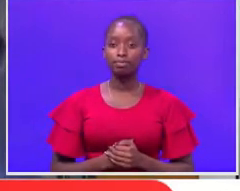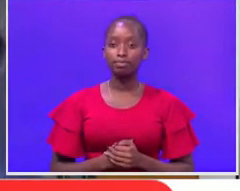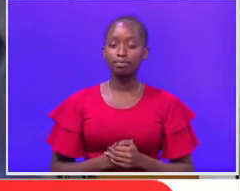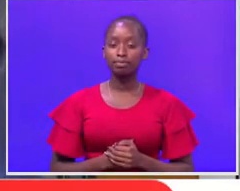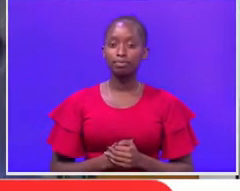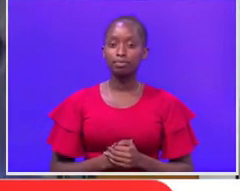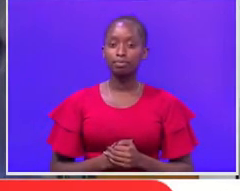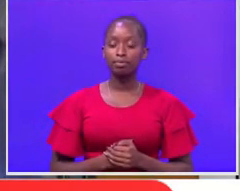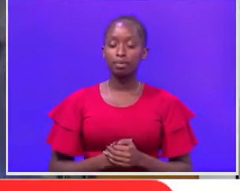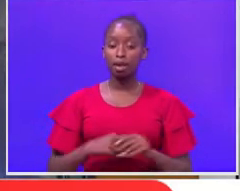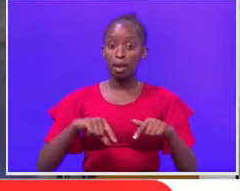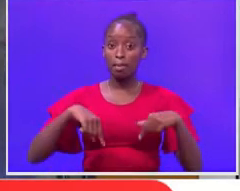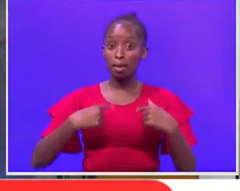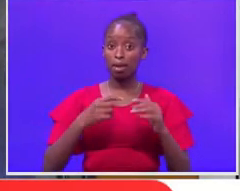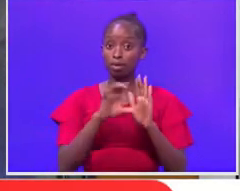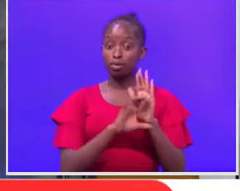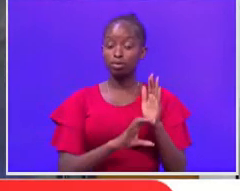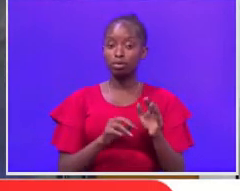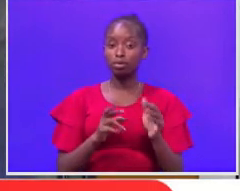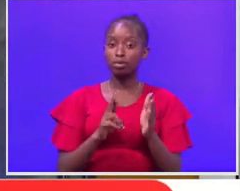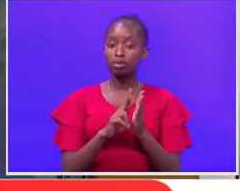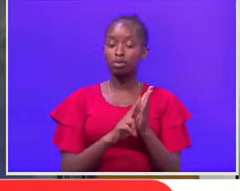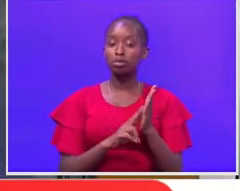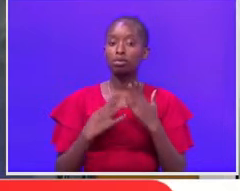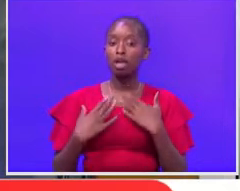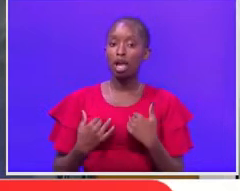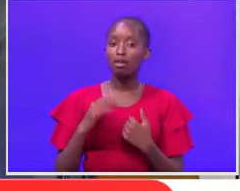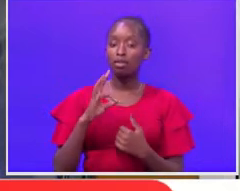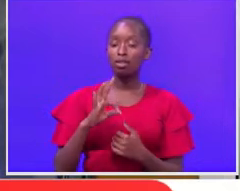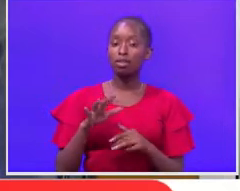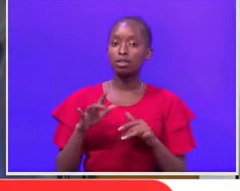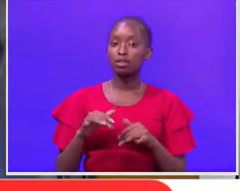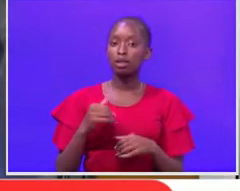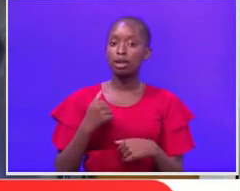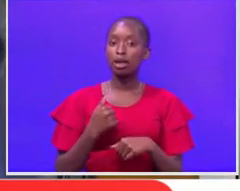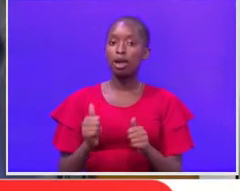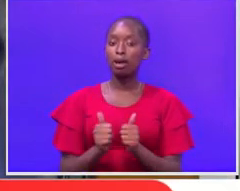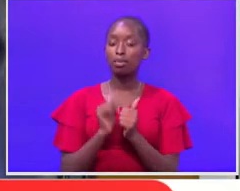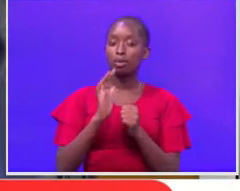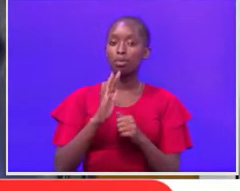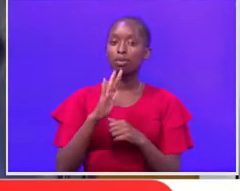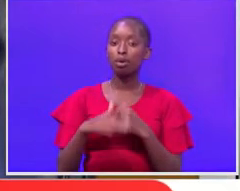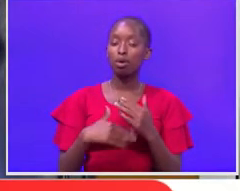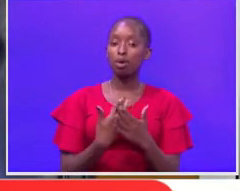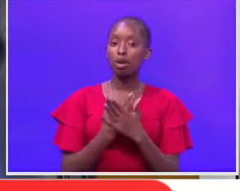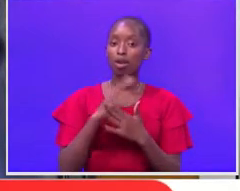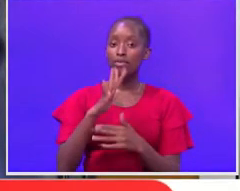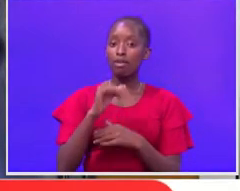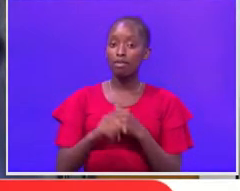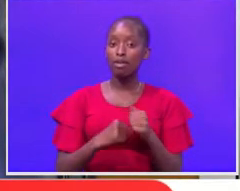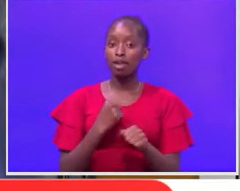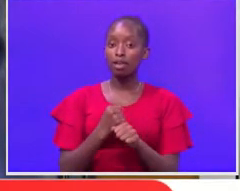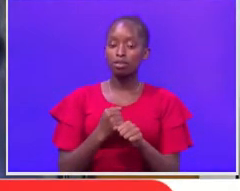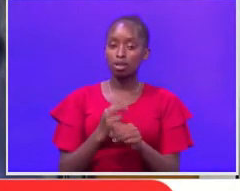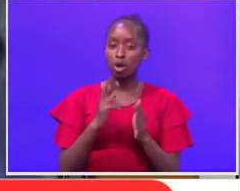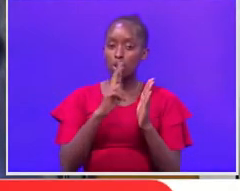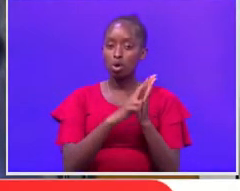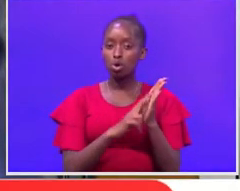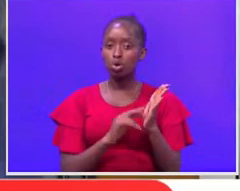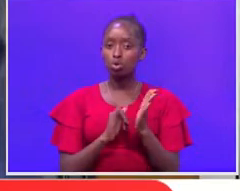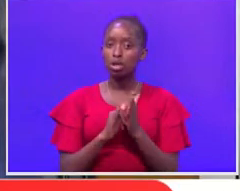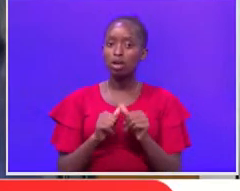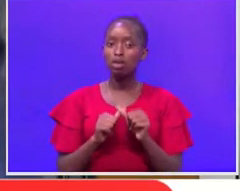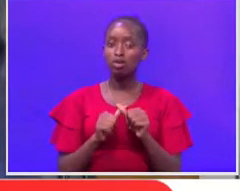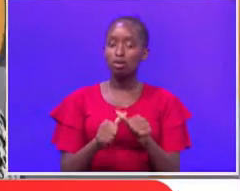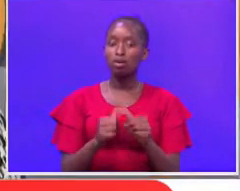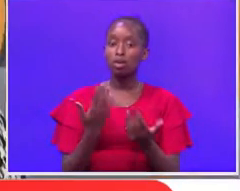Mayo Constitution Regulation 3.1, elections shall be held after every 5 years in accordance with those rules, unless advised